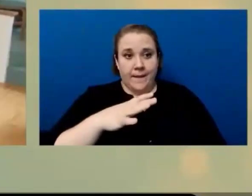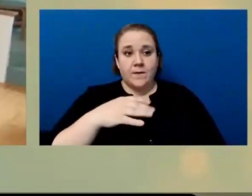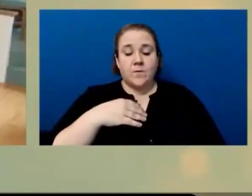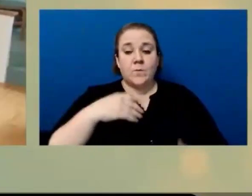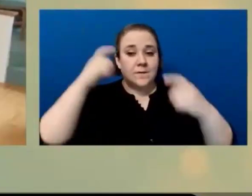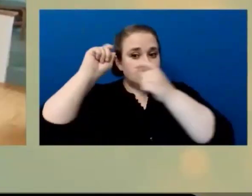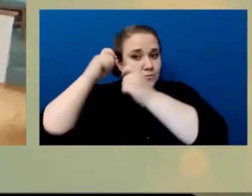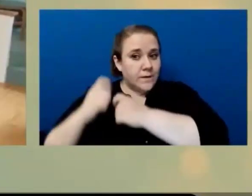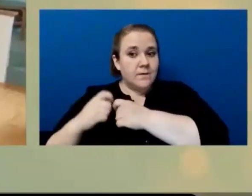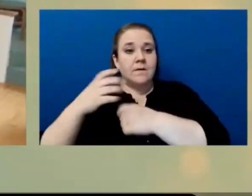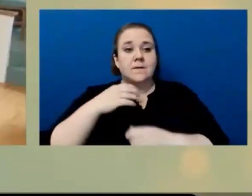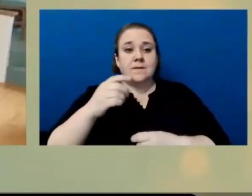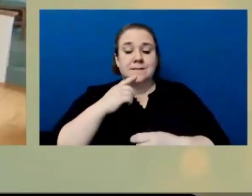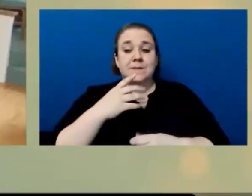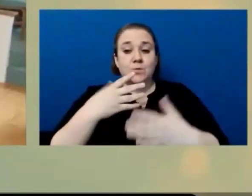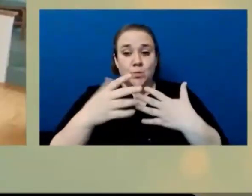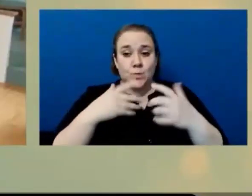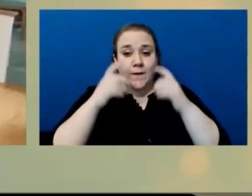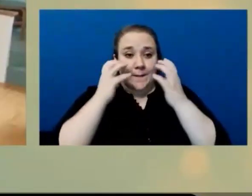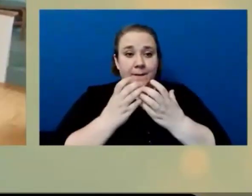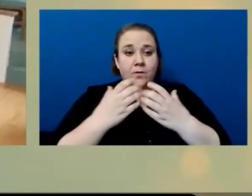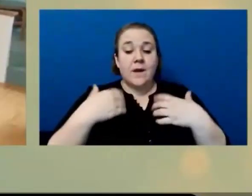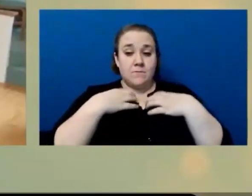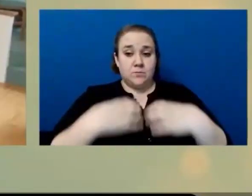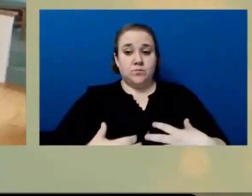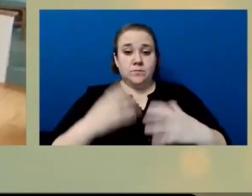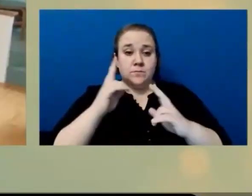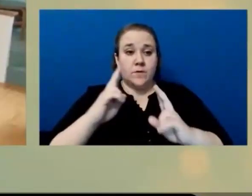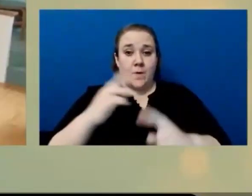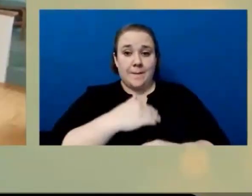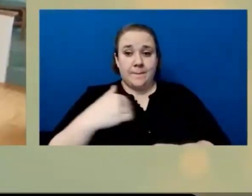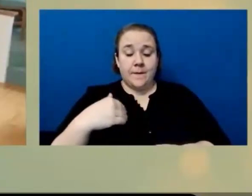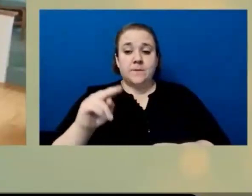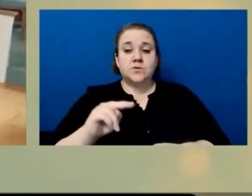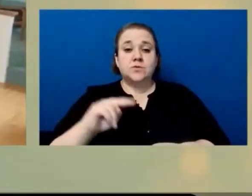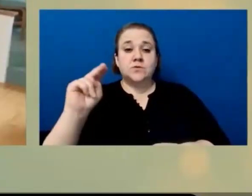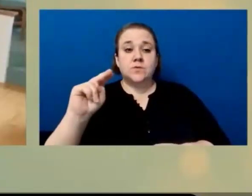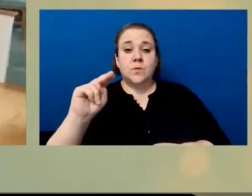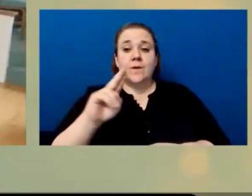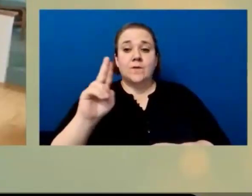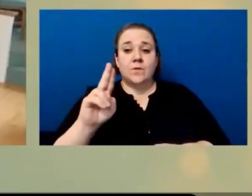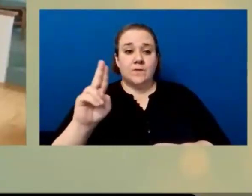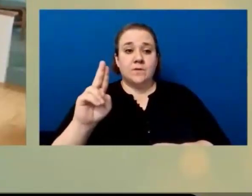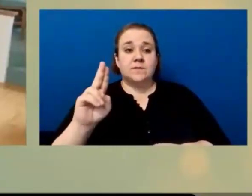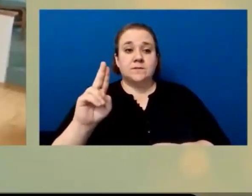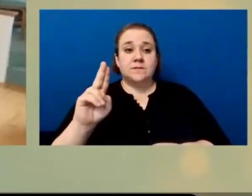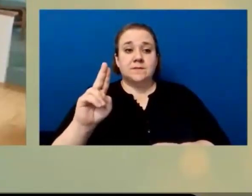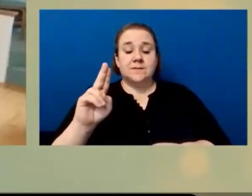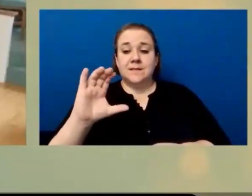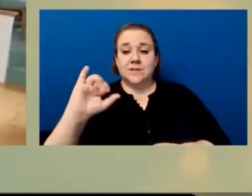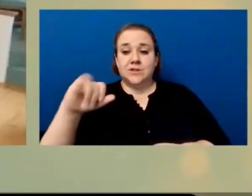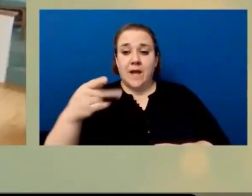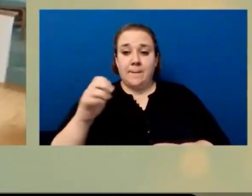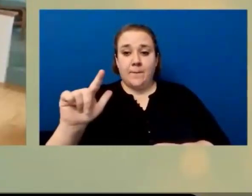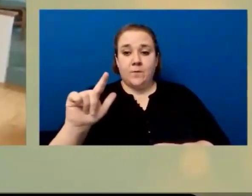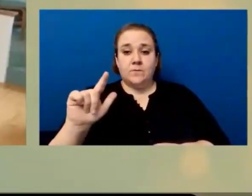beard. I am wearing a stole that honors the members of North Universalist Chapel Society, or North Chapel, in